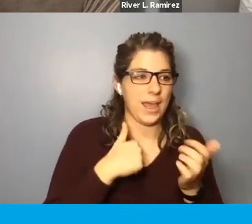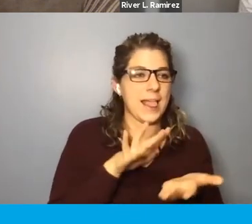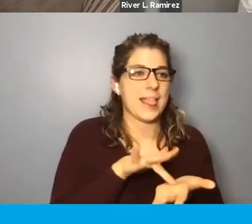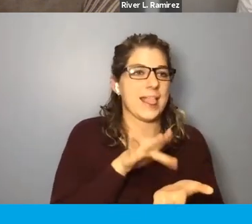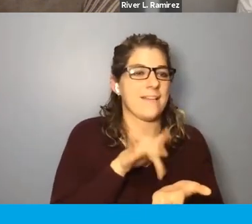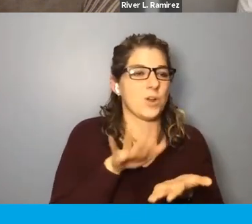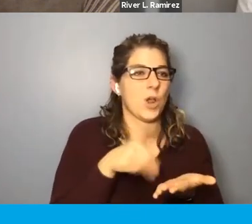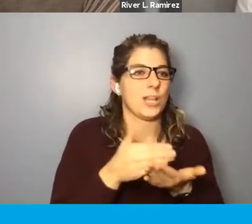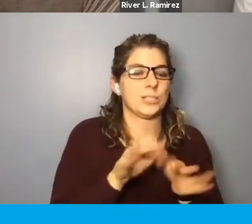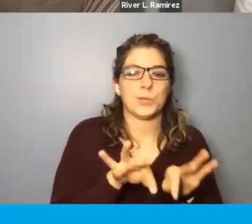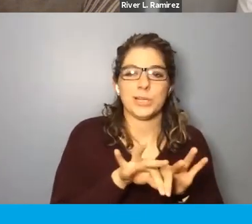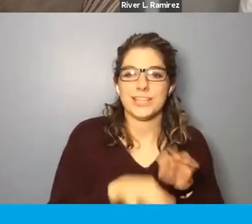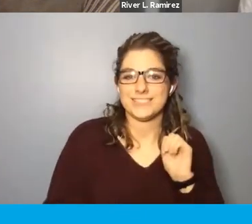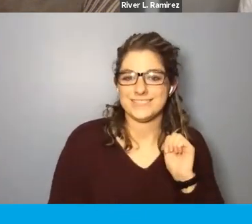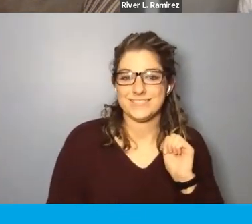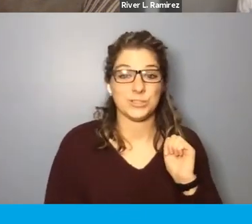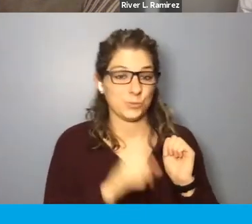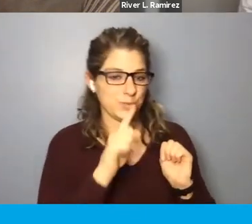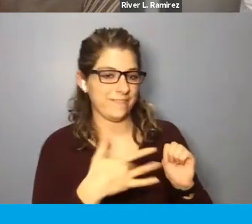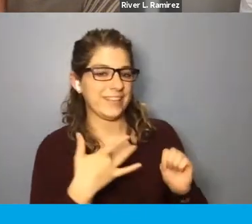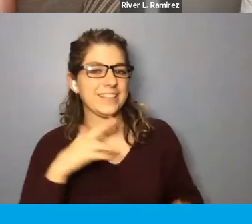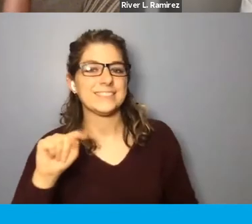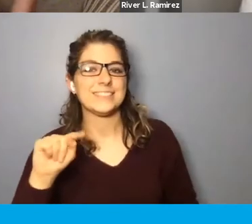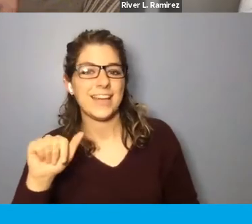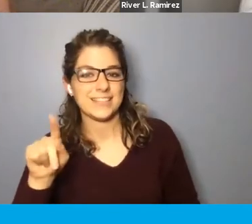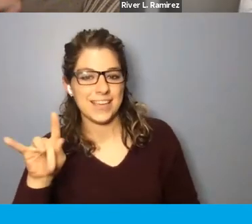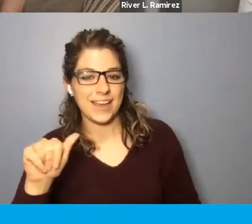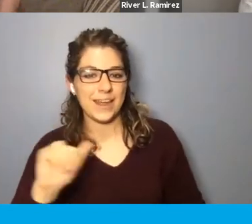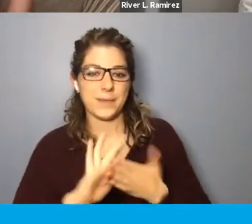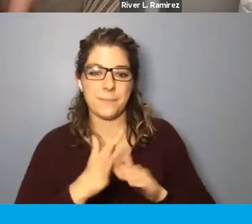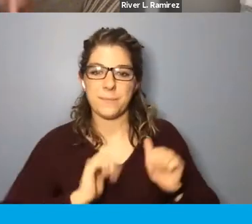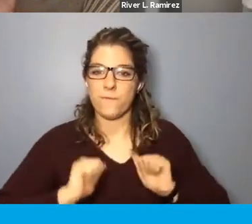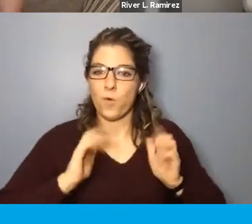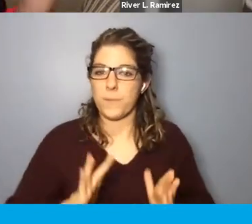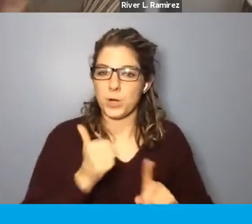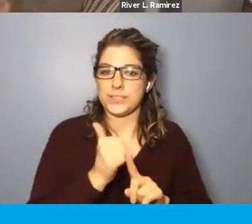it's worth? Yeah. You can really feel Tatiana being a performer herself, you know,